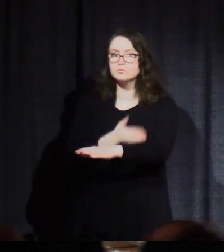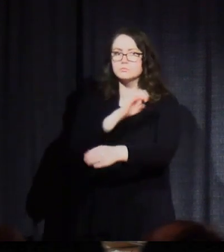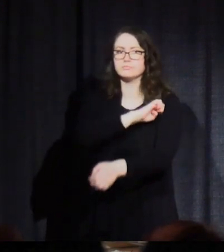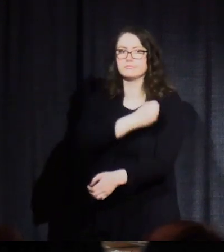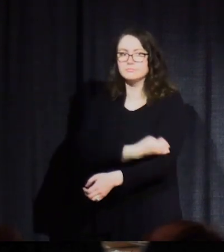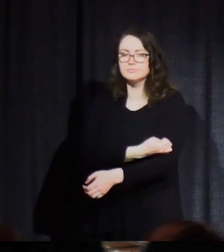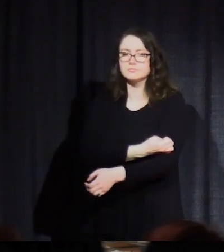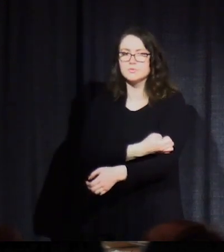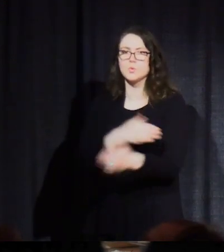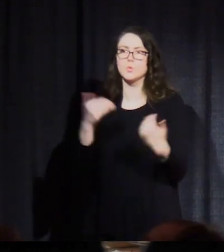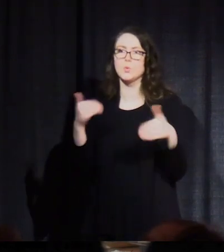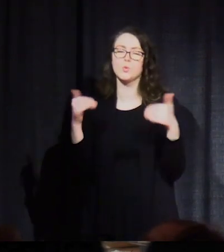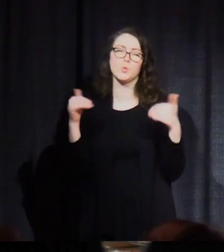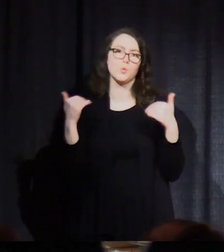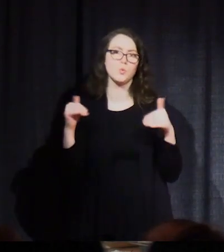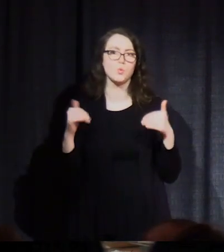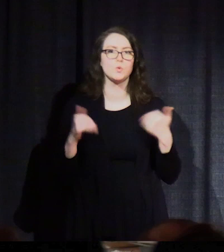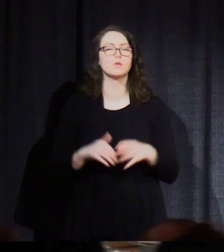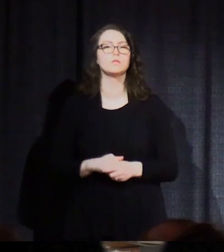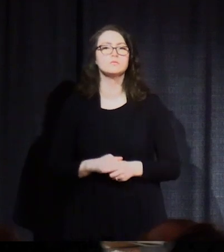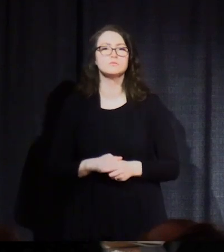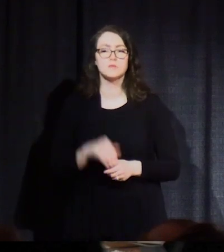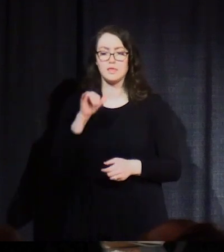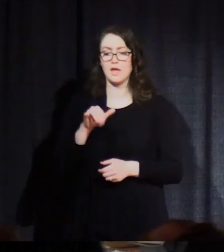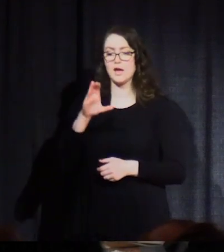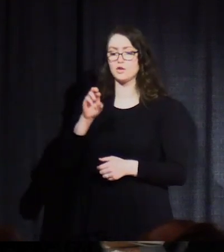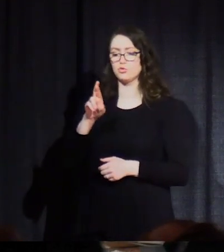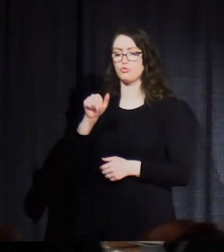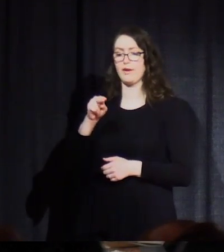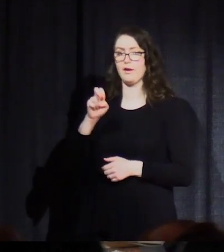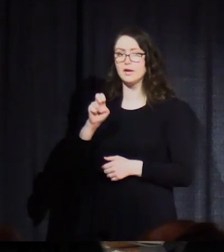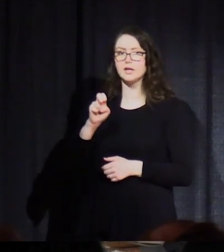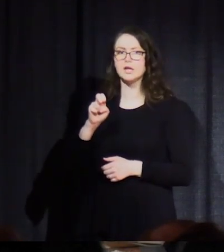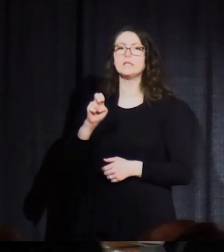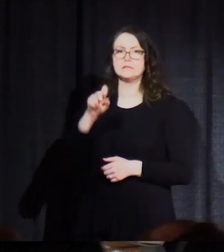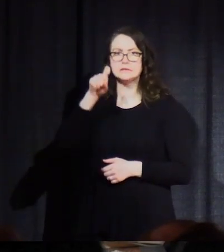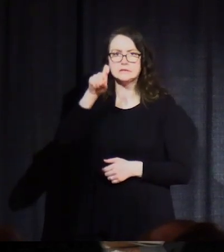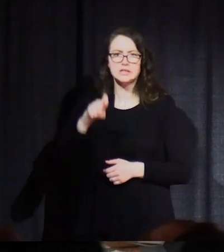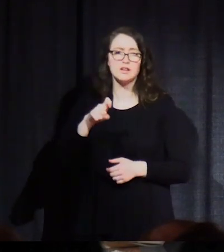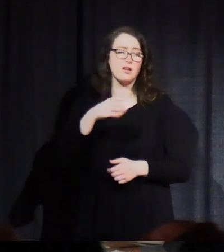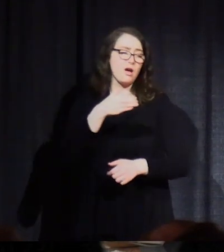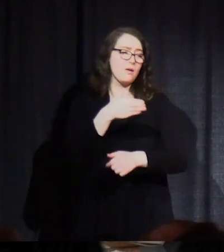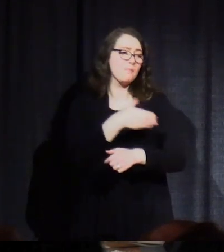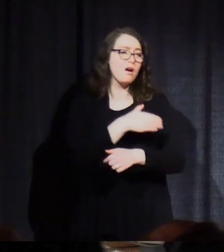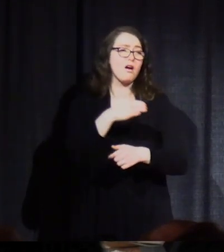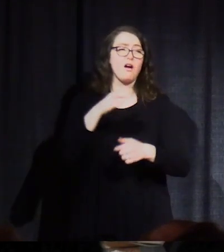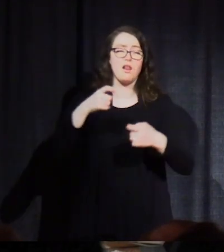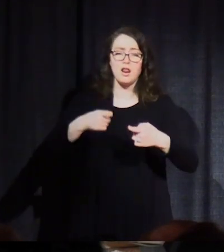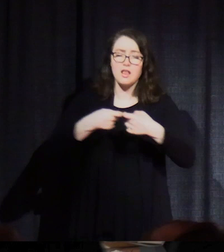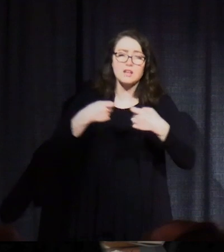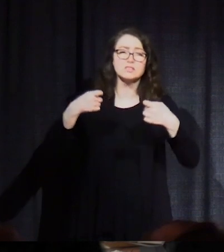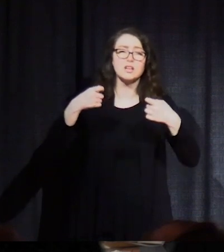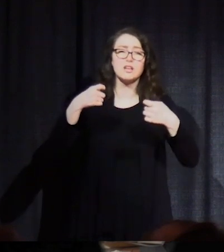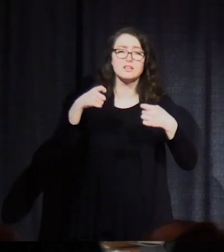is an engineering marvel. The crane requires a massive amount of power to lift the containers off the ships, but